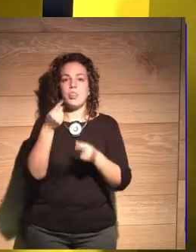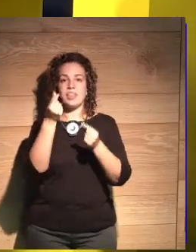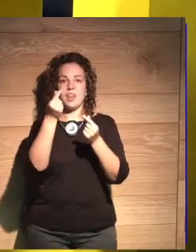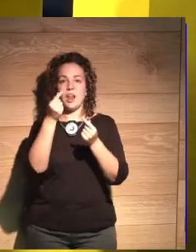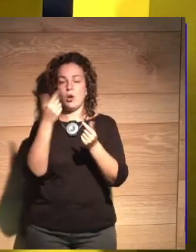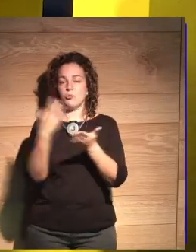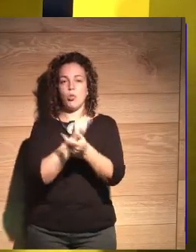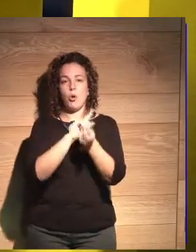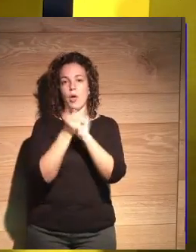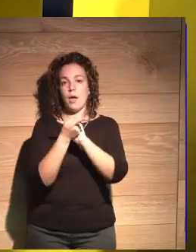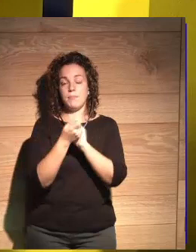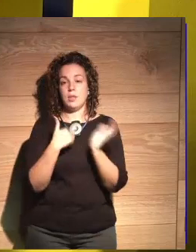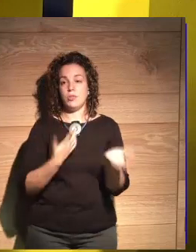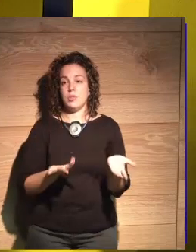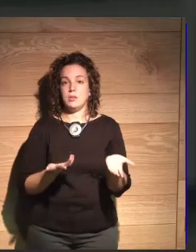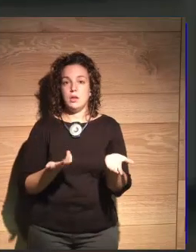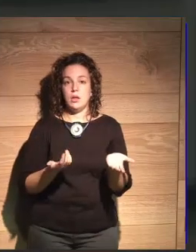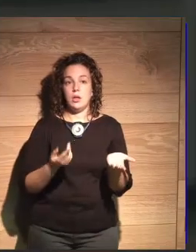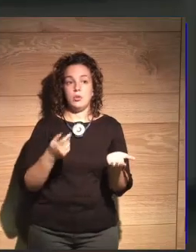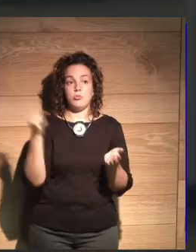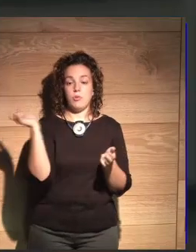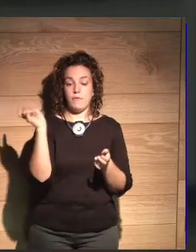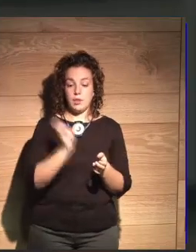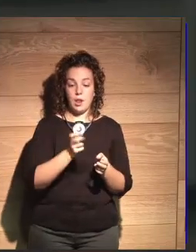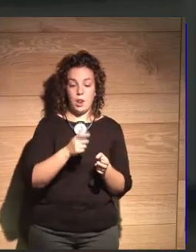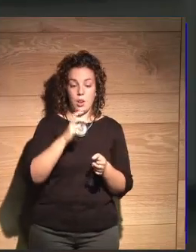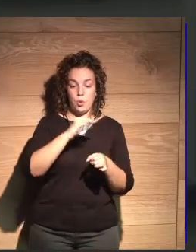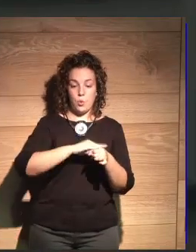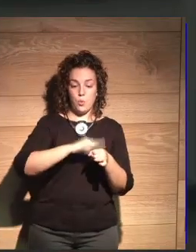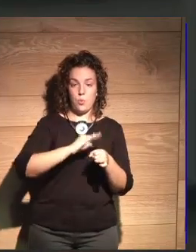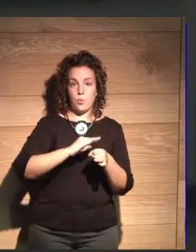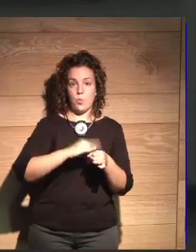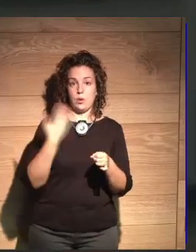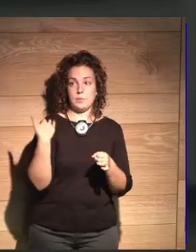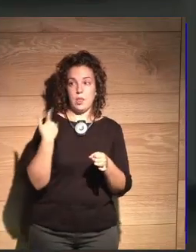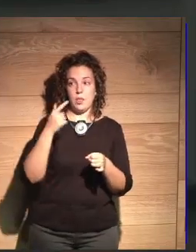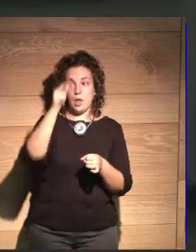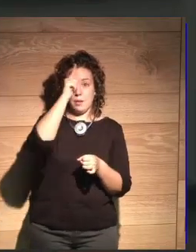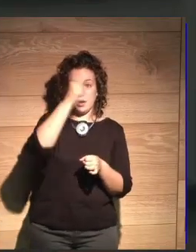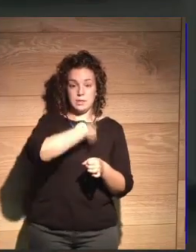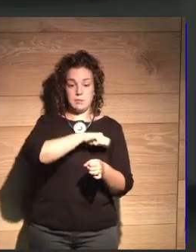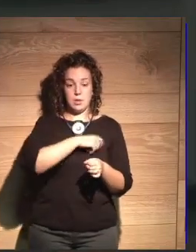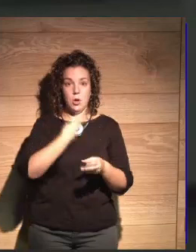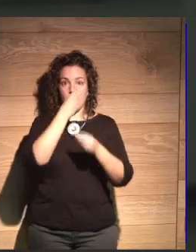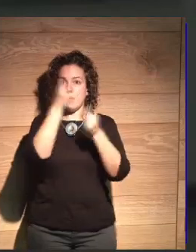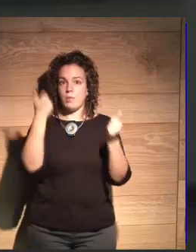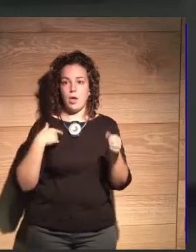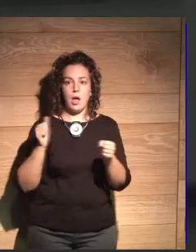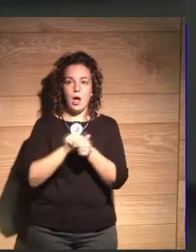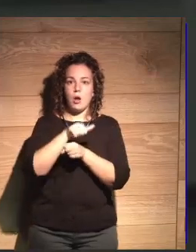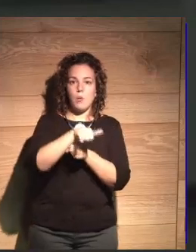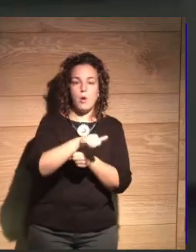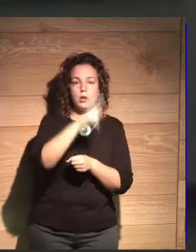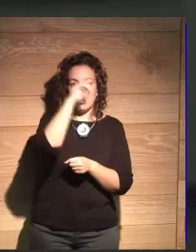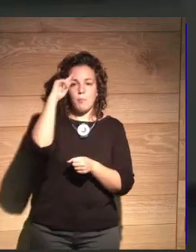from Germany to Spain, I had forgotten how it was, and I arrived at Madrid airport, and I thought I would have to pull out